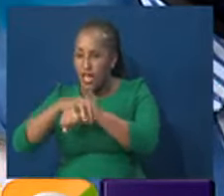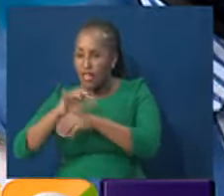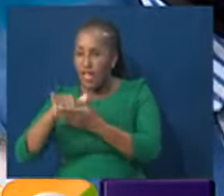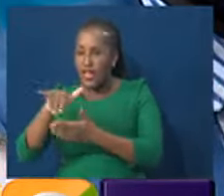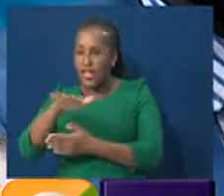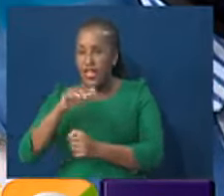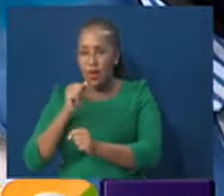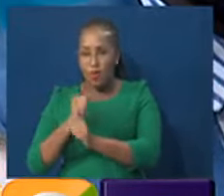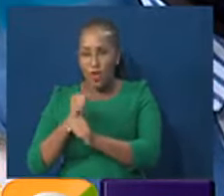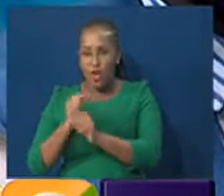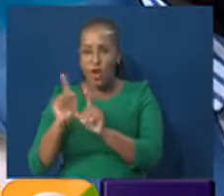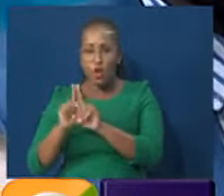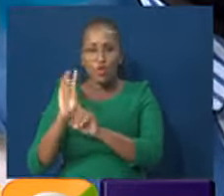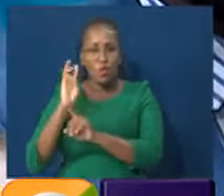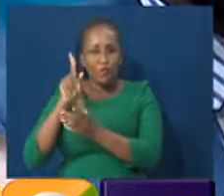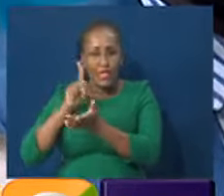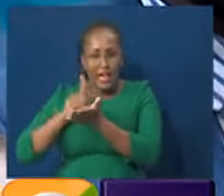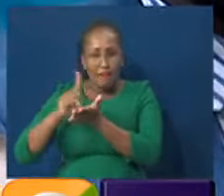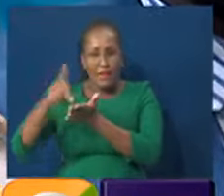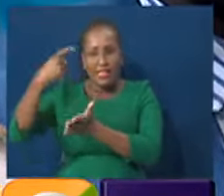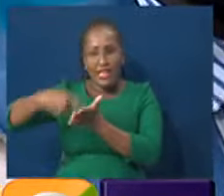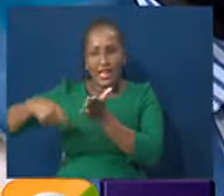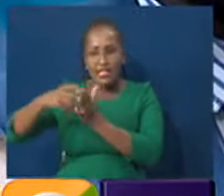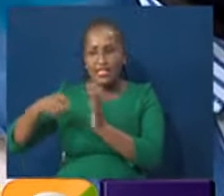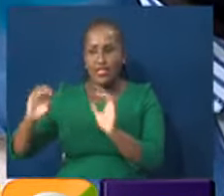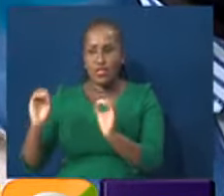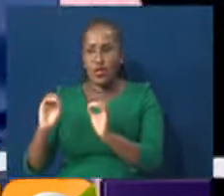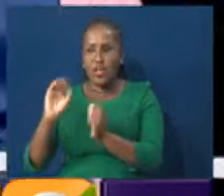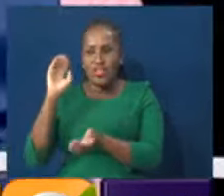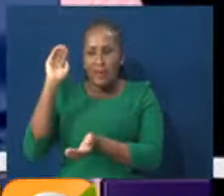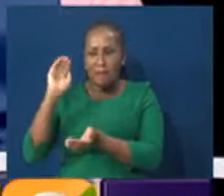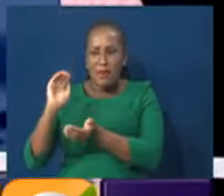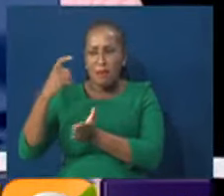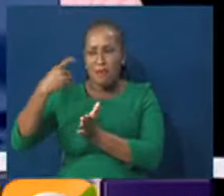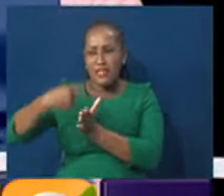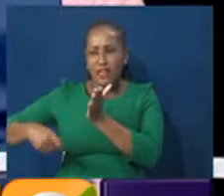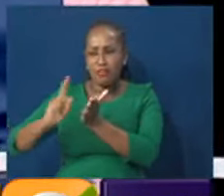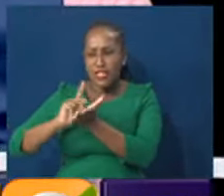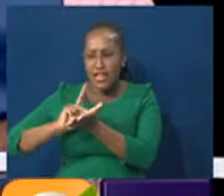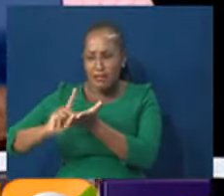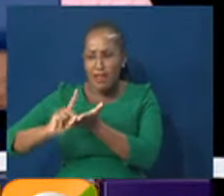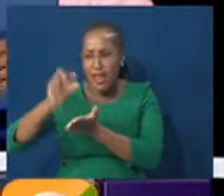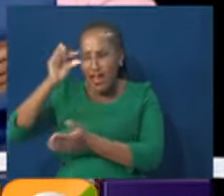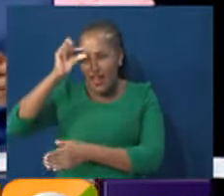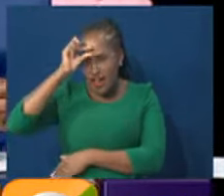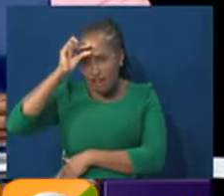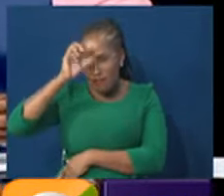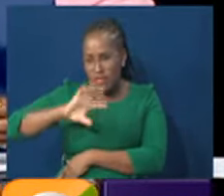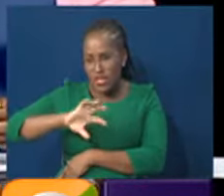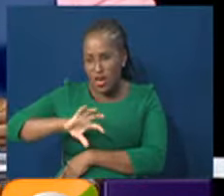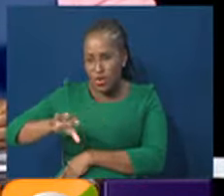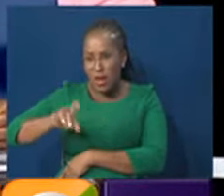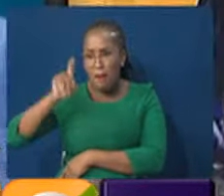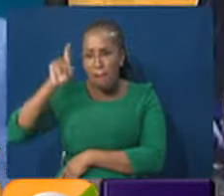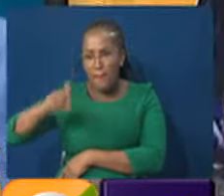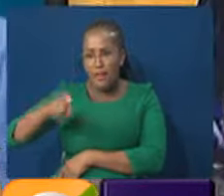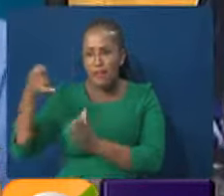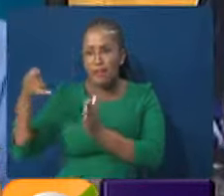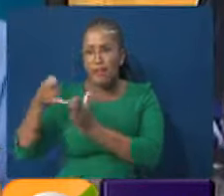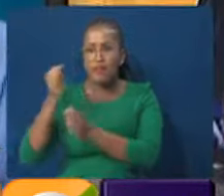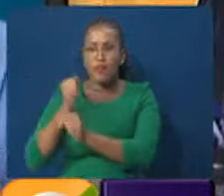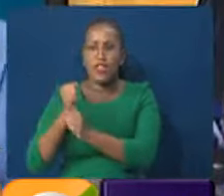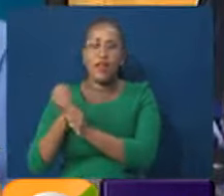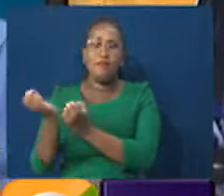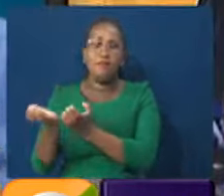operation, you're also not going to be paying taxes. The minimum taxes you're going to be paying to the county government will cushion you to do business. When